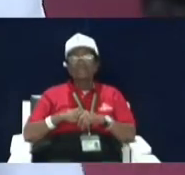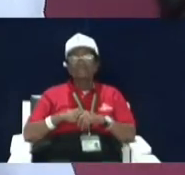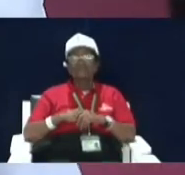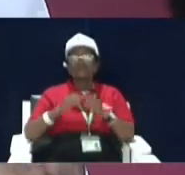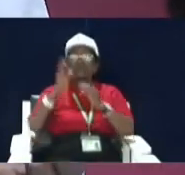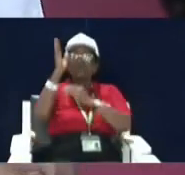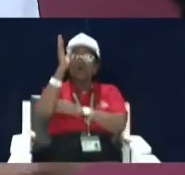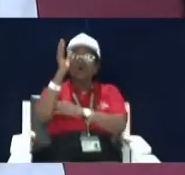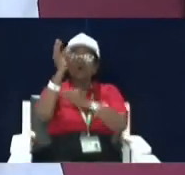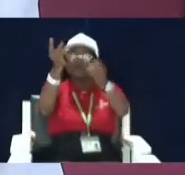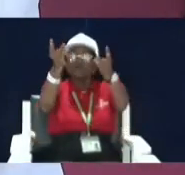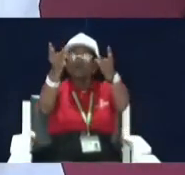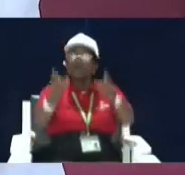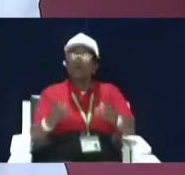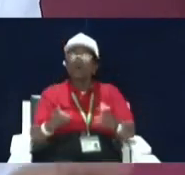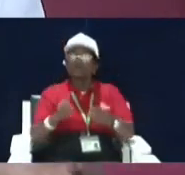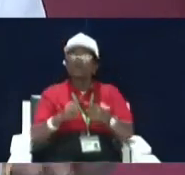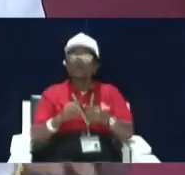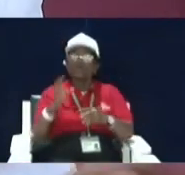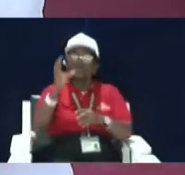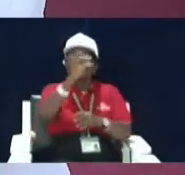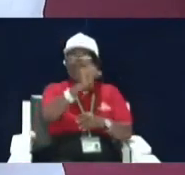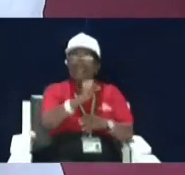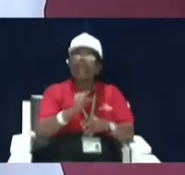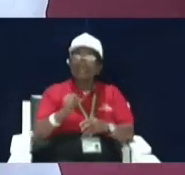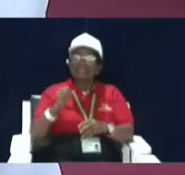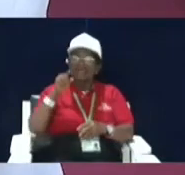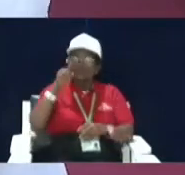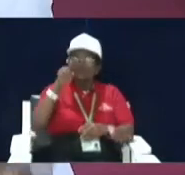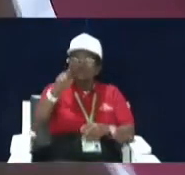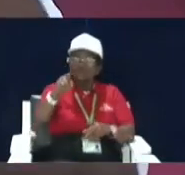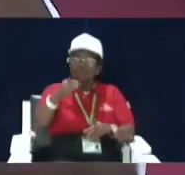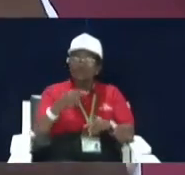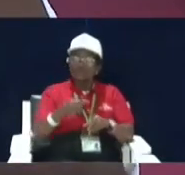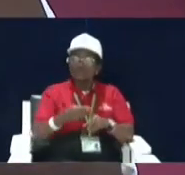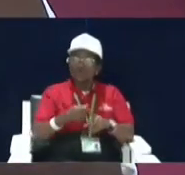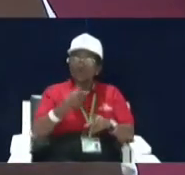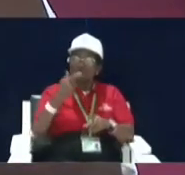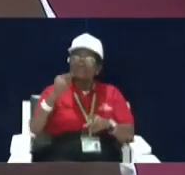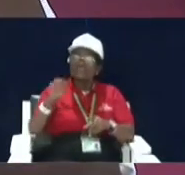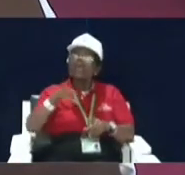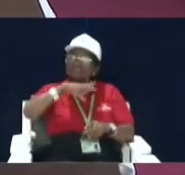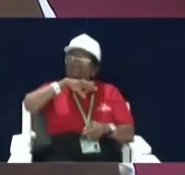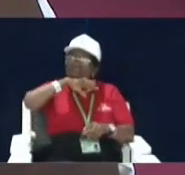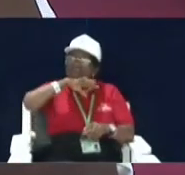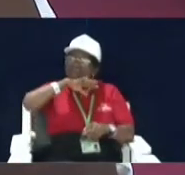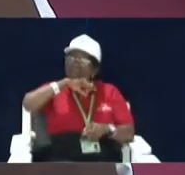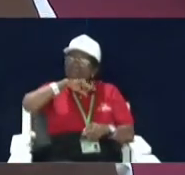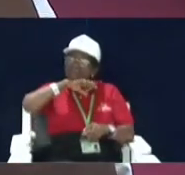God wants to take you from the miry clay